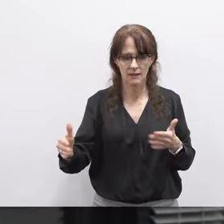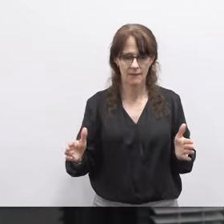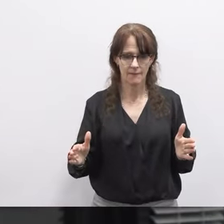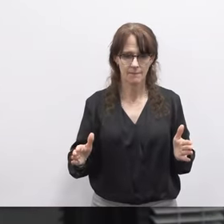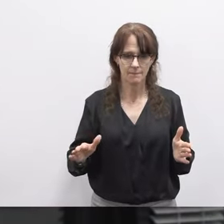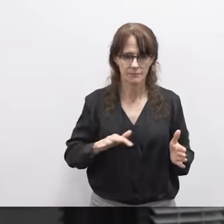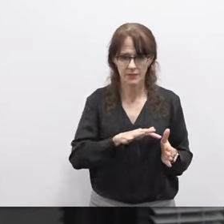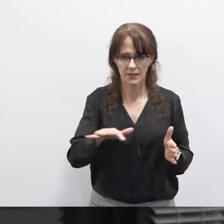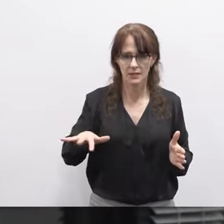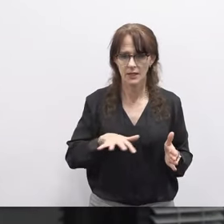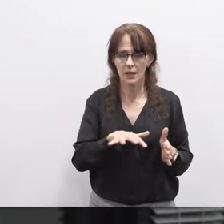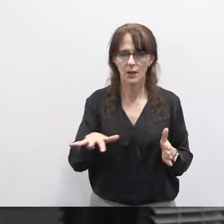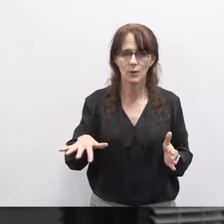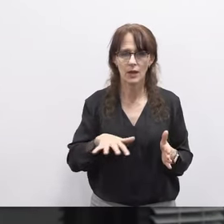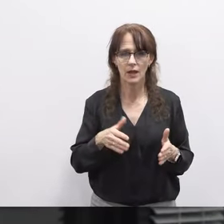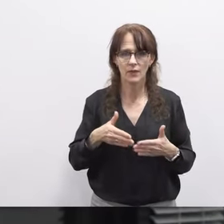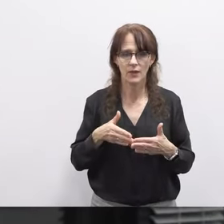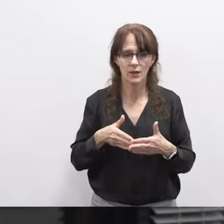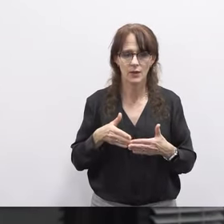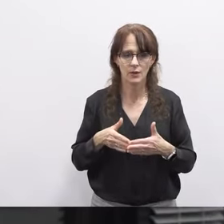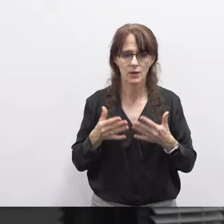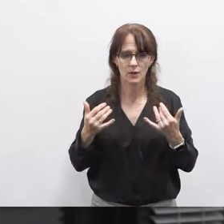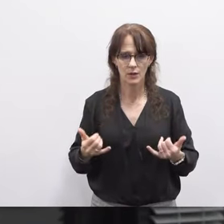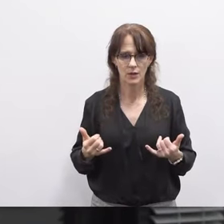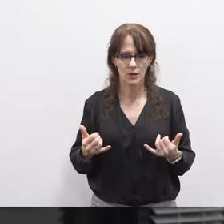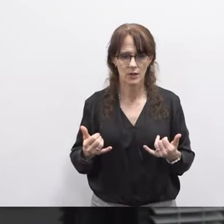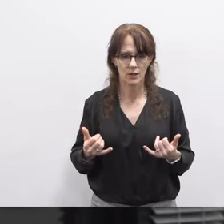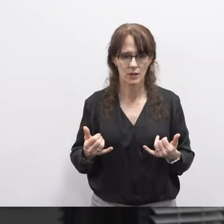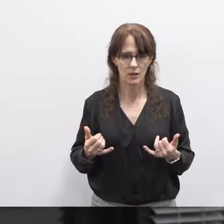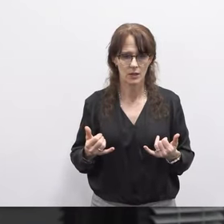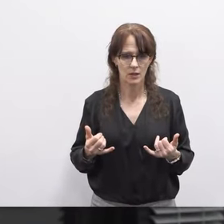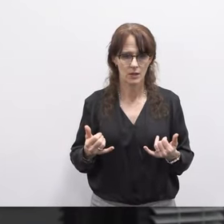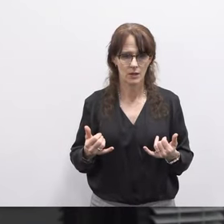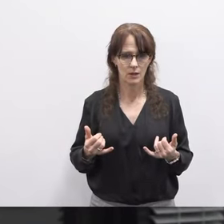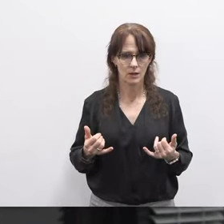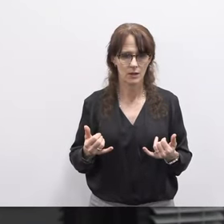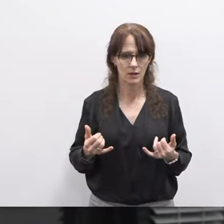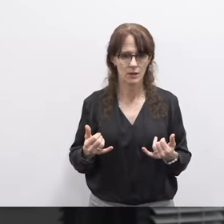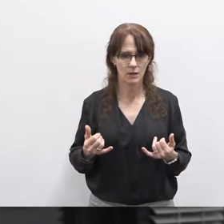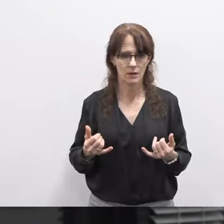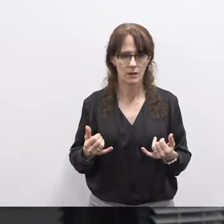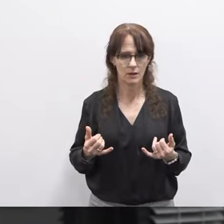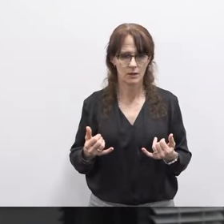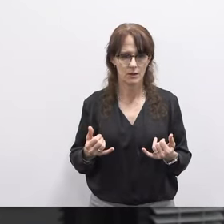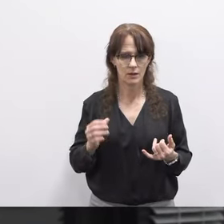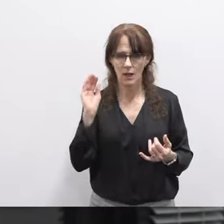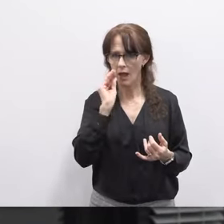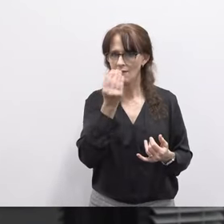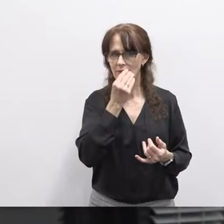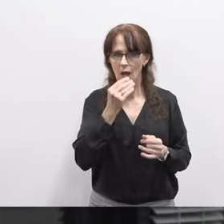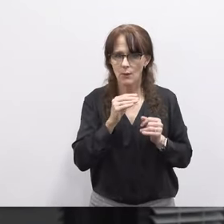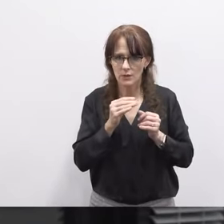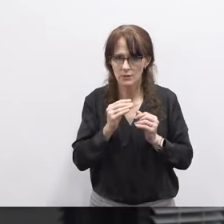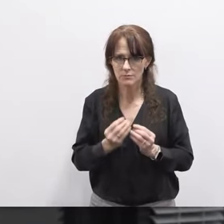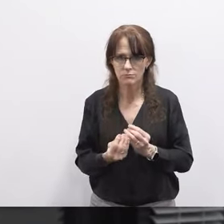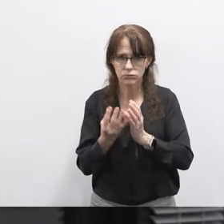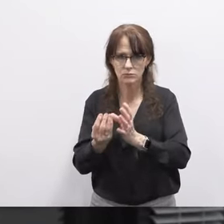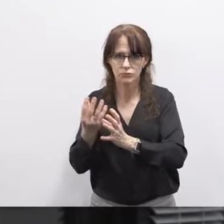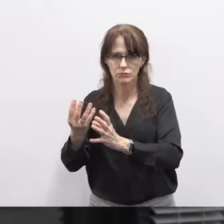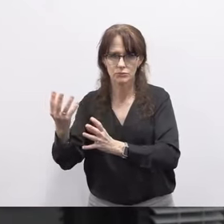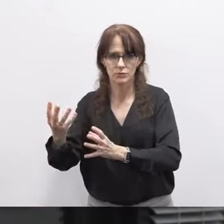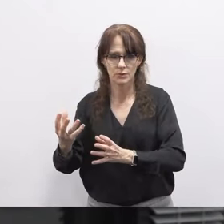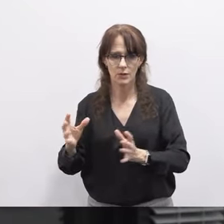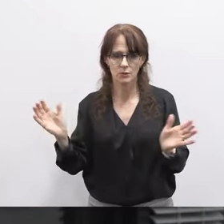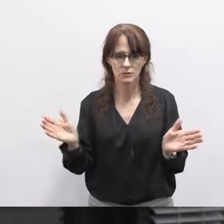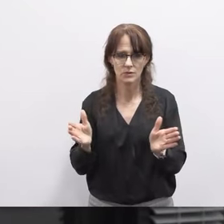The specific area at that corner right now is currently there's a planter or a small little flower bed within that area. So it's